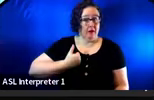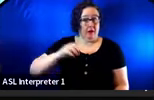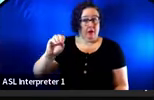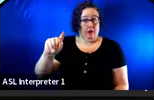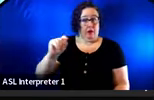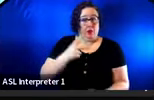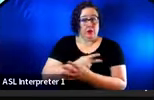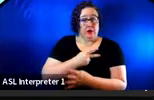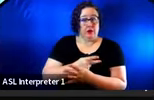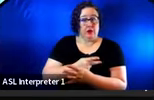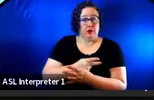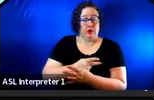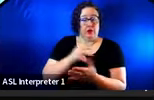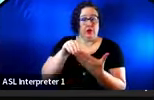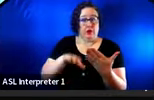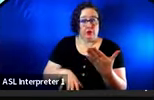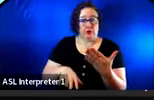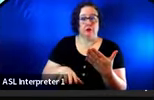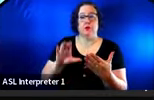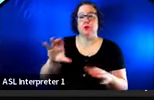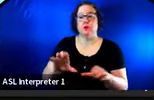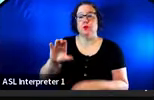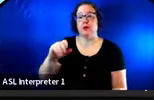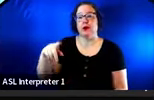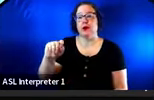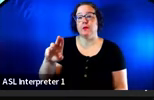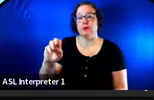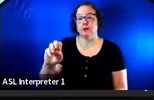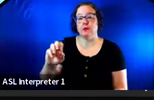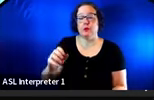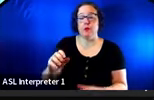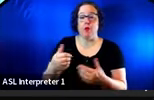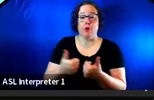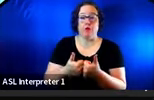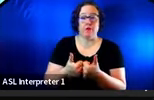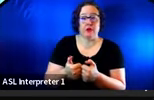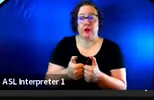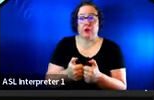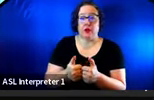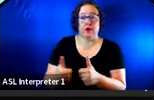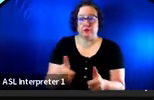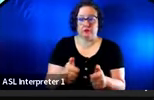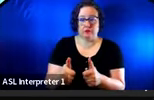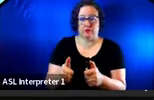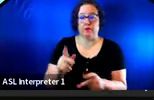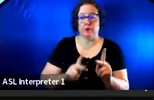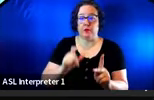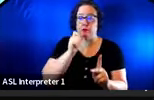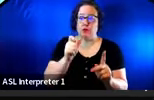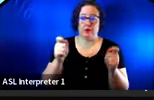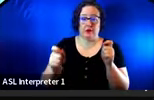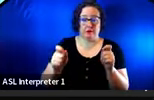my capstone on adaptive video game controllers for people who do not have the fine motor control to manipulate standard controllers. This is all